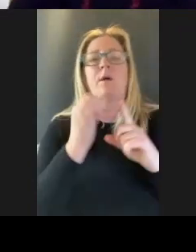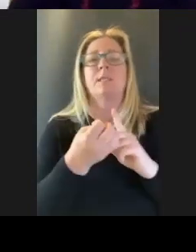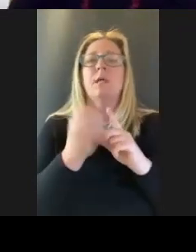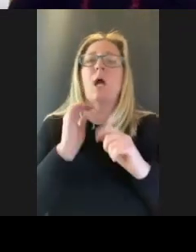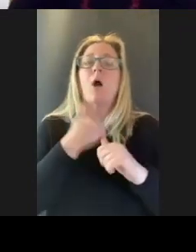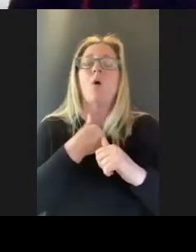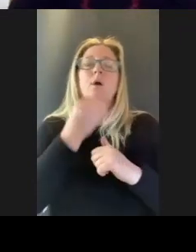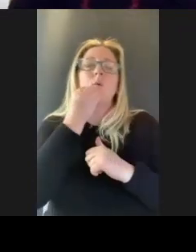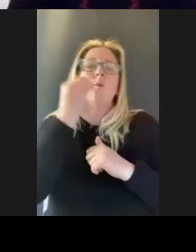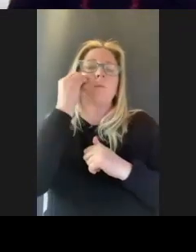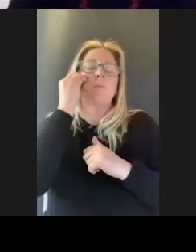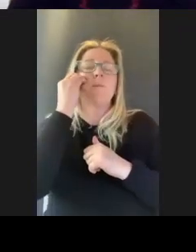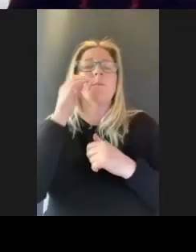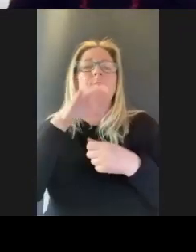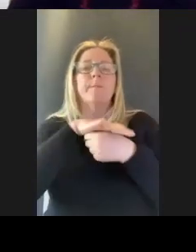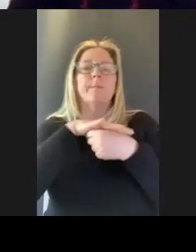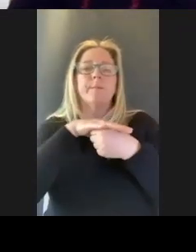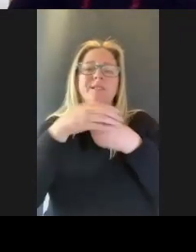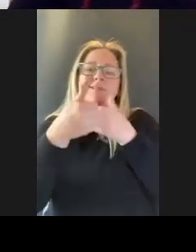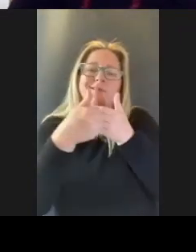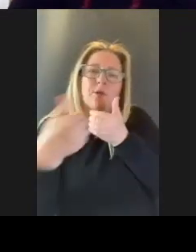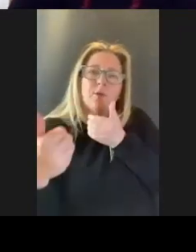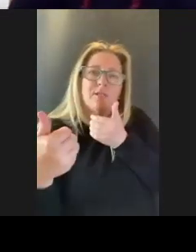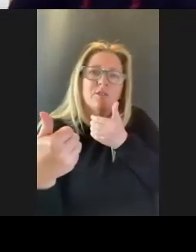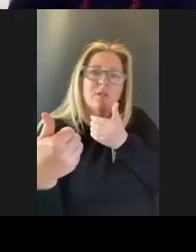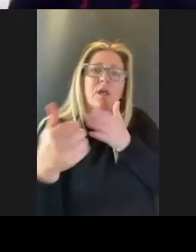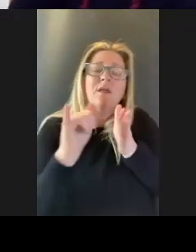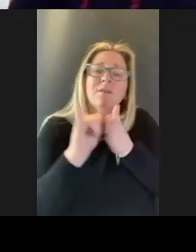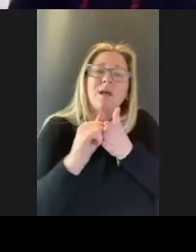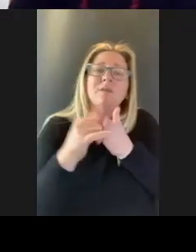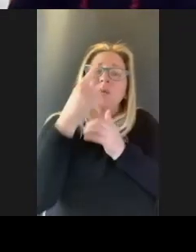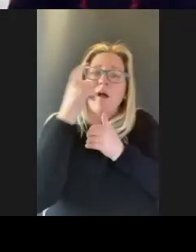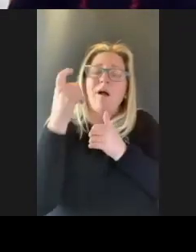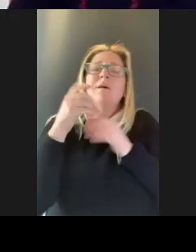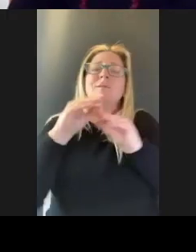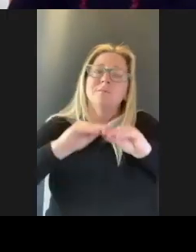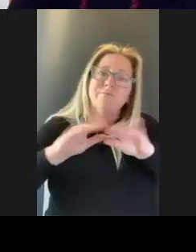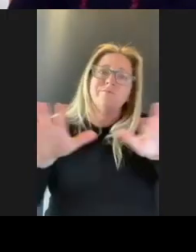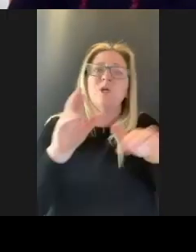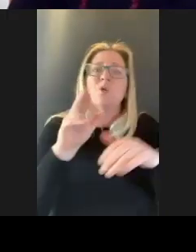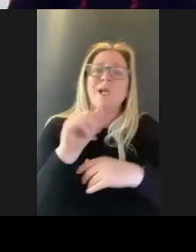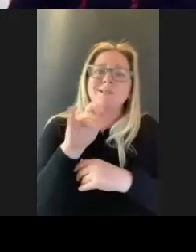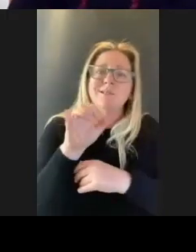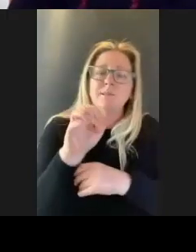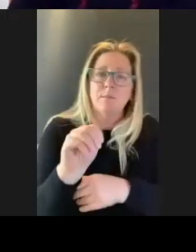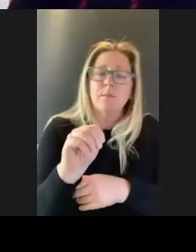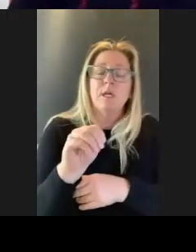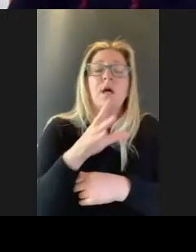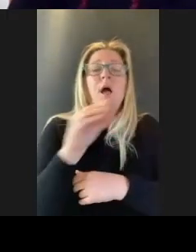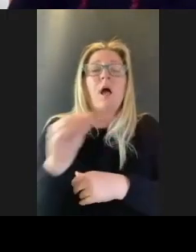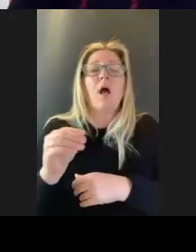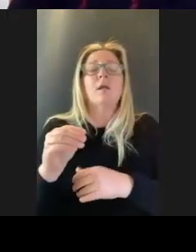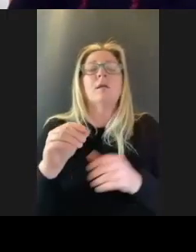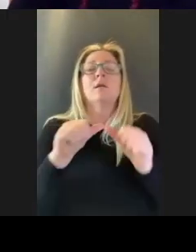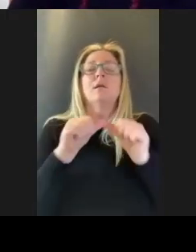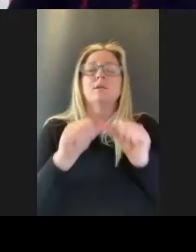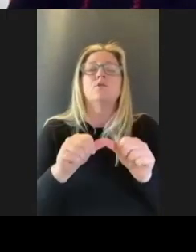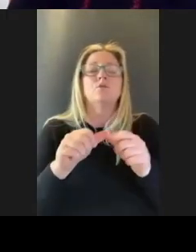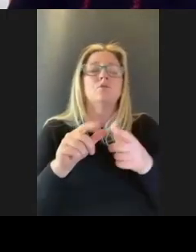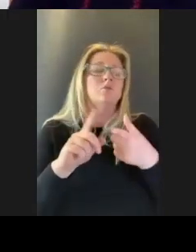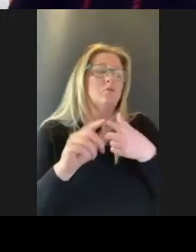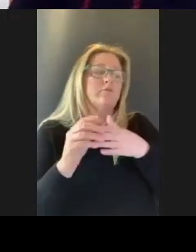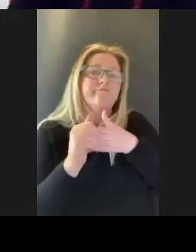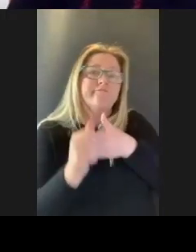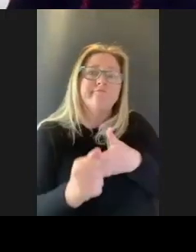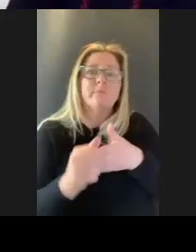housing segregation, which is a result of institutional racism. And it continues to lead to people living in more